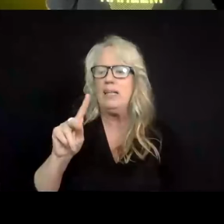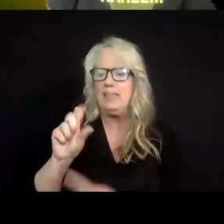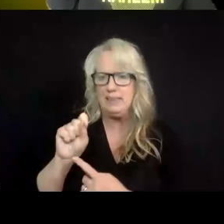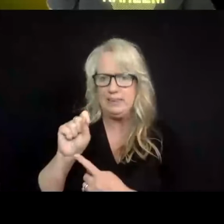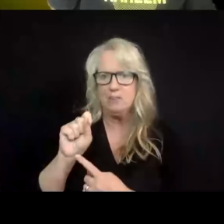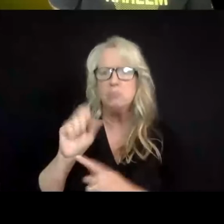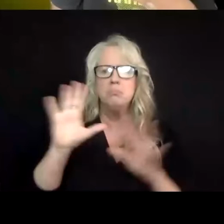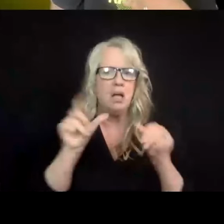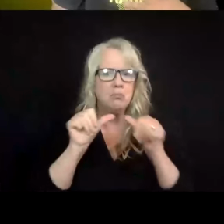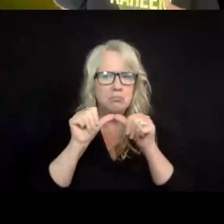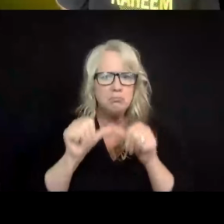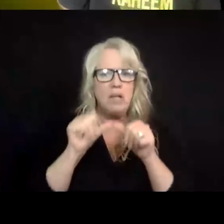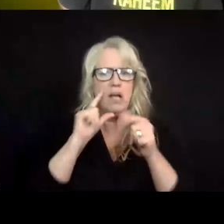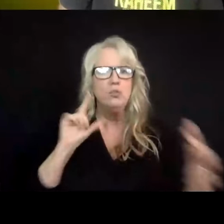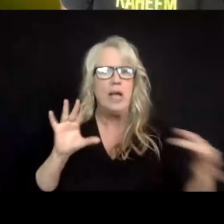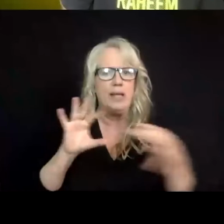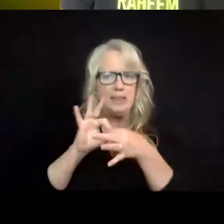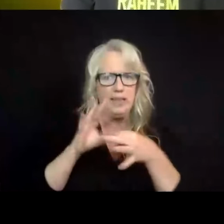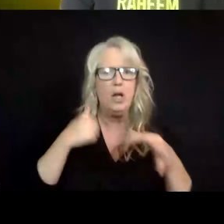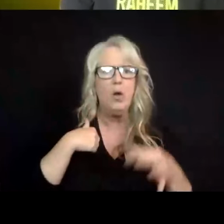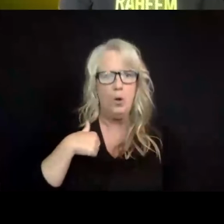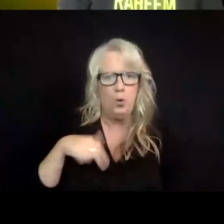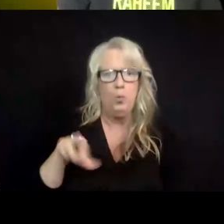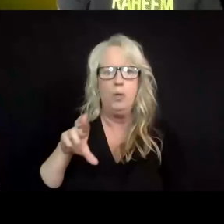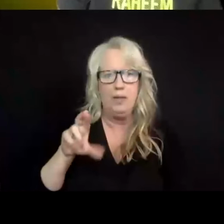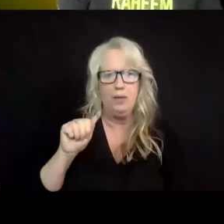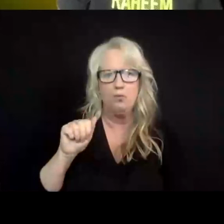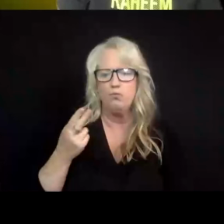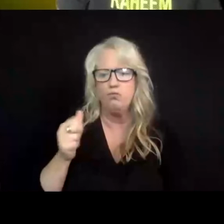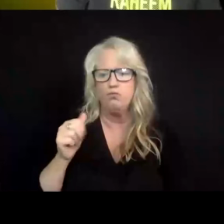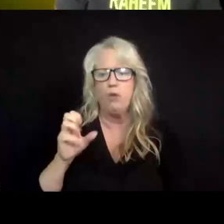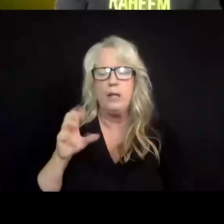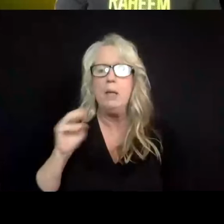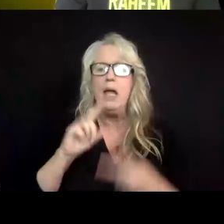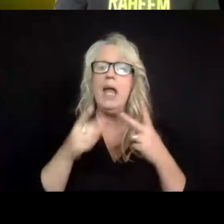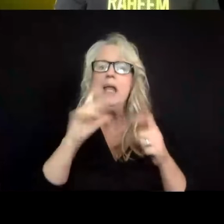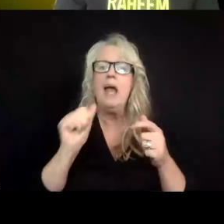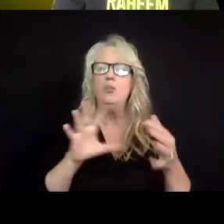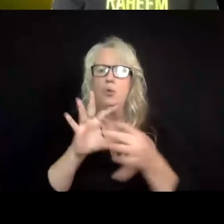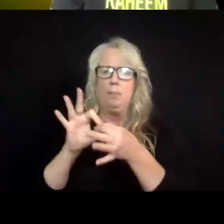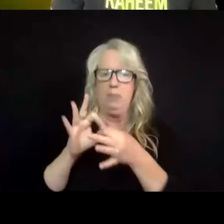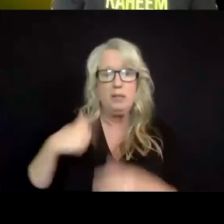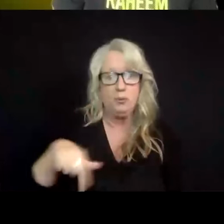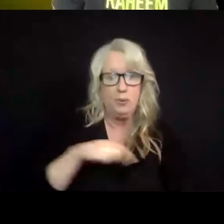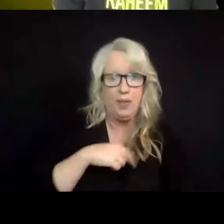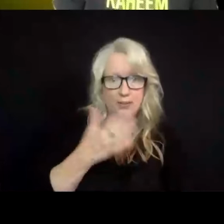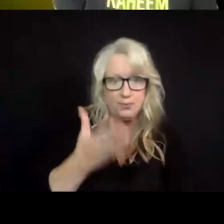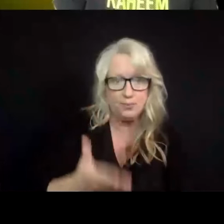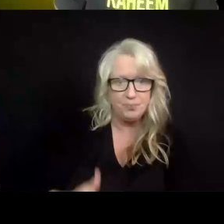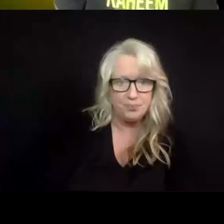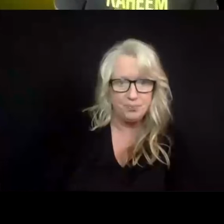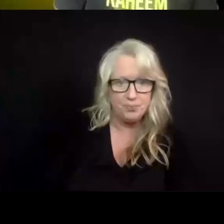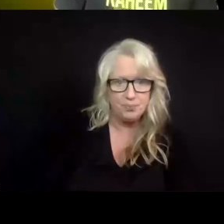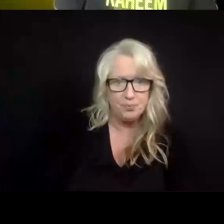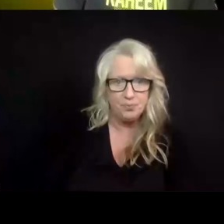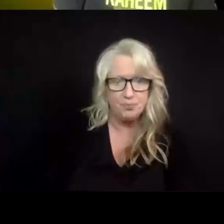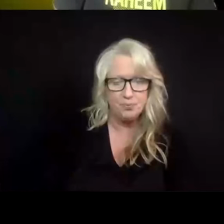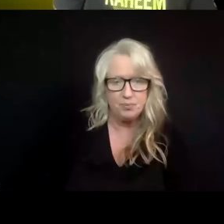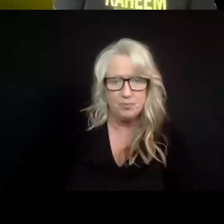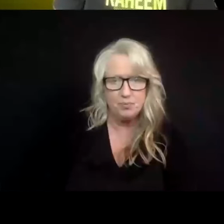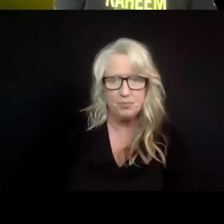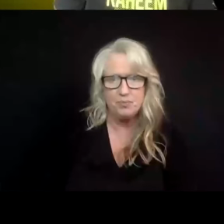stay connected with me at Raheem, and also how you can get plugged in with us. So I want to